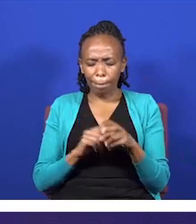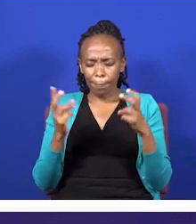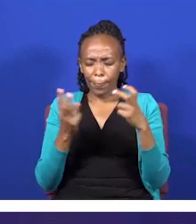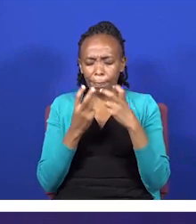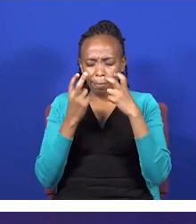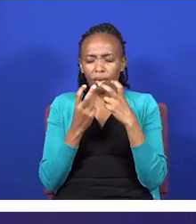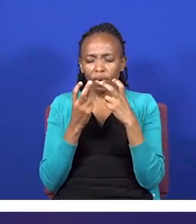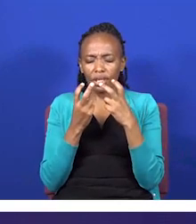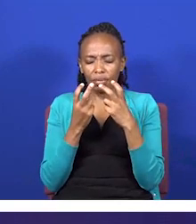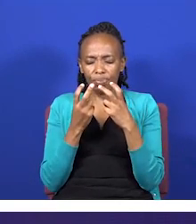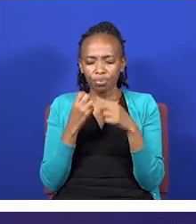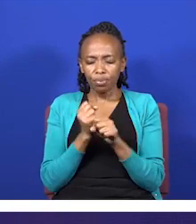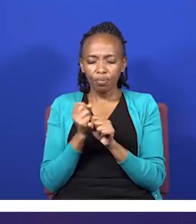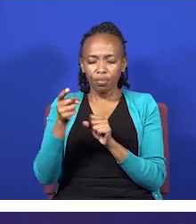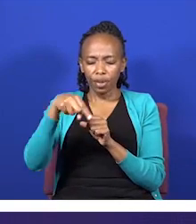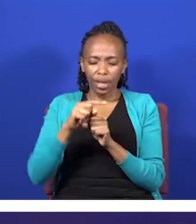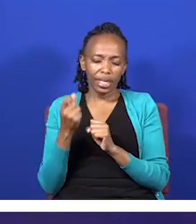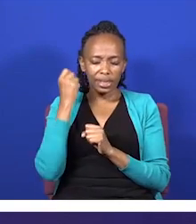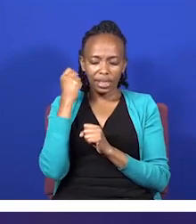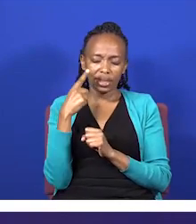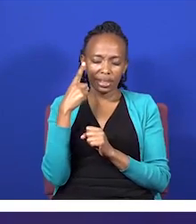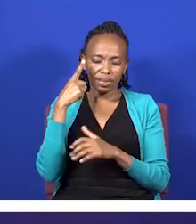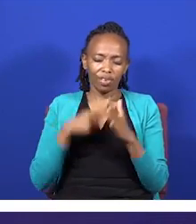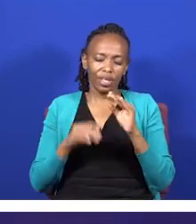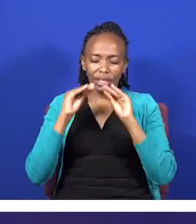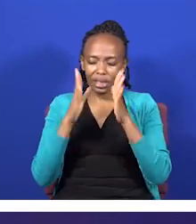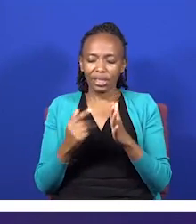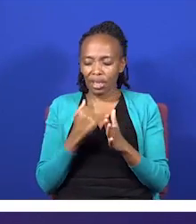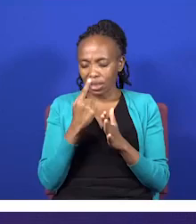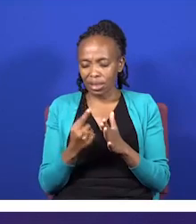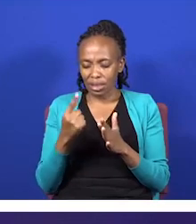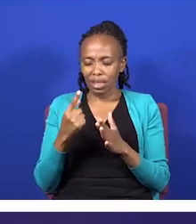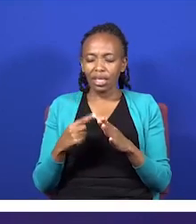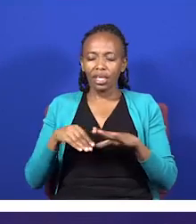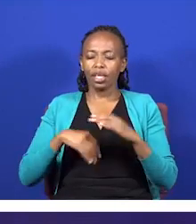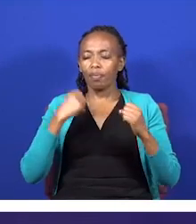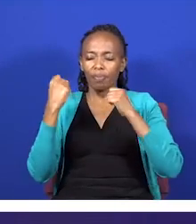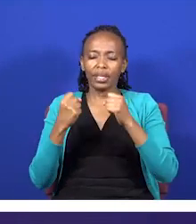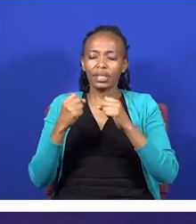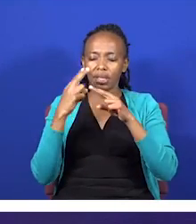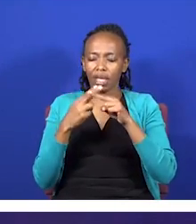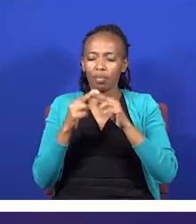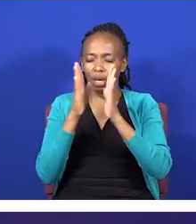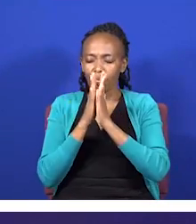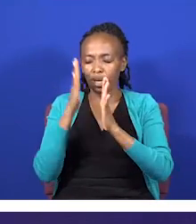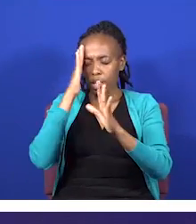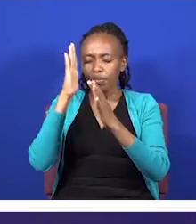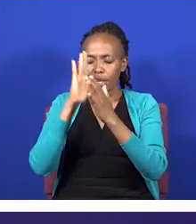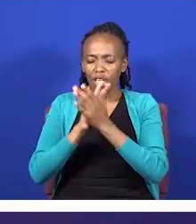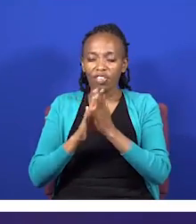will make us understand what the teachers are saying. In the mighty name of Jesus, we pray, believe and trusting, and we all